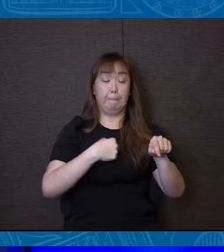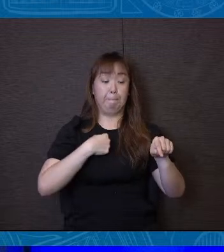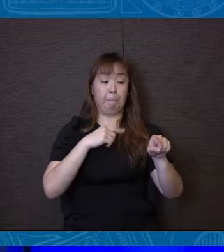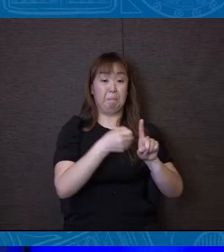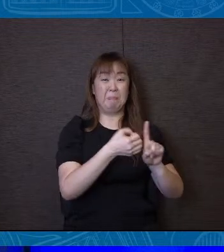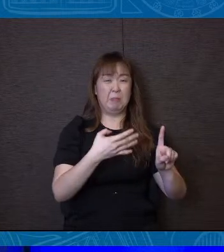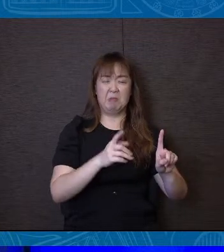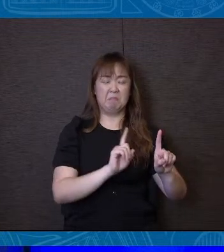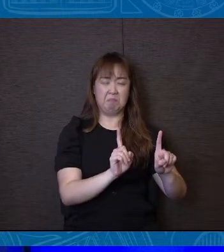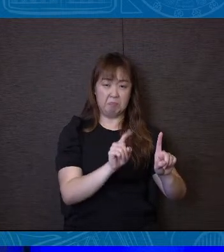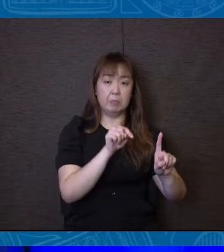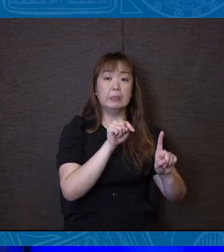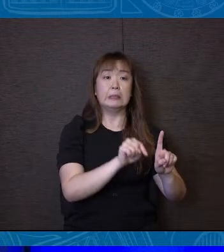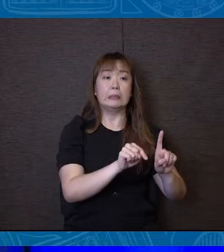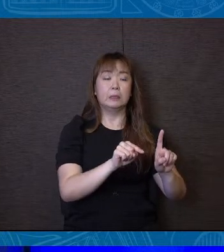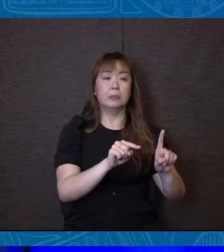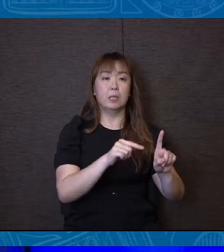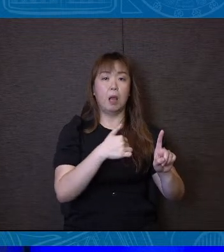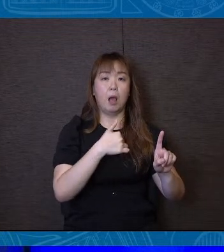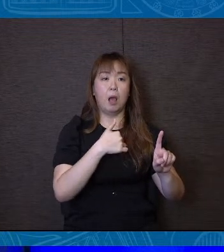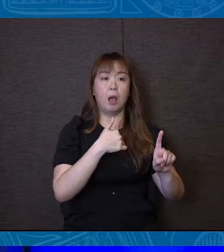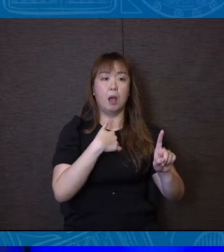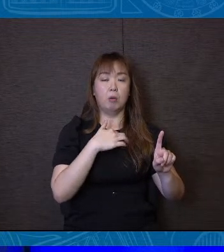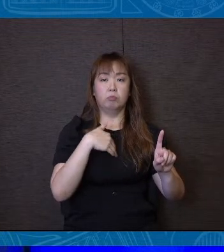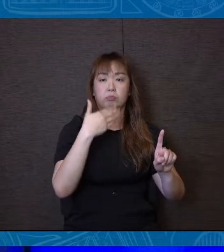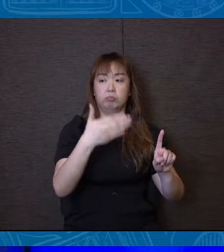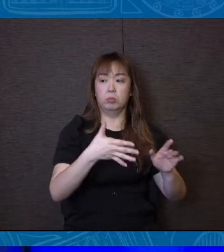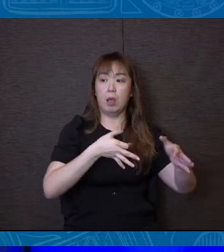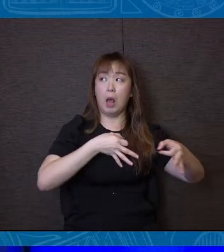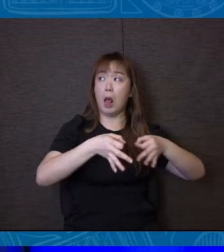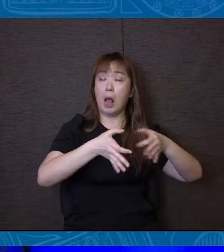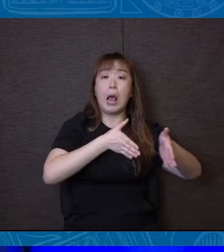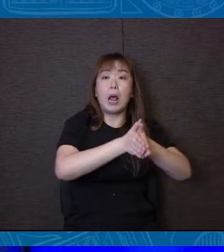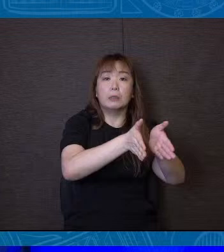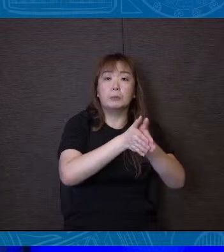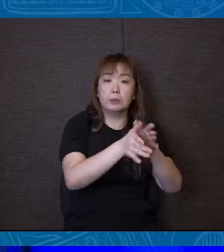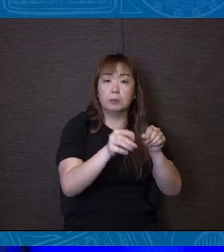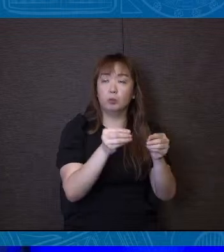detail, I think the video that I will run, it will explain a lot on the CAP.